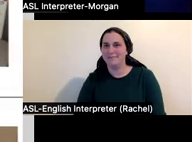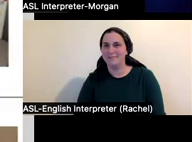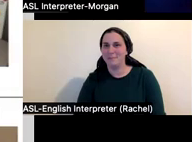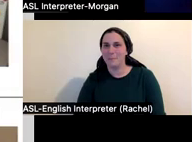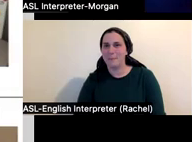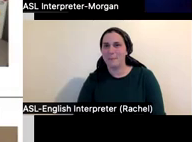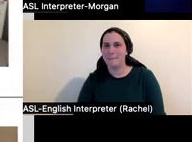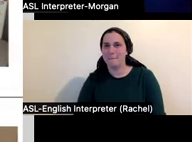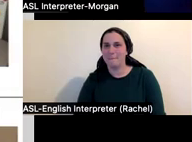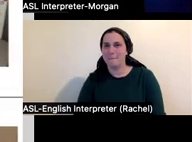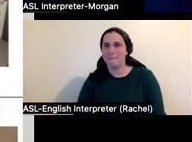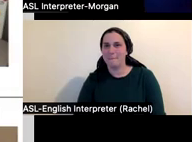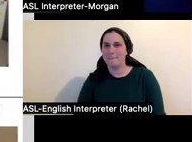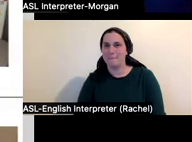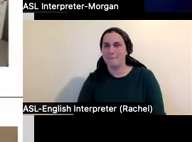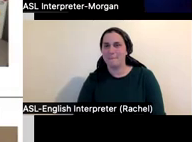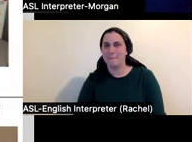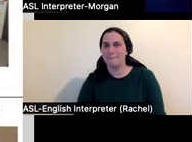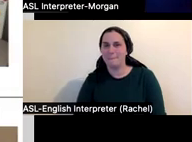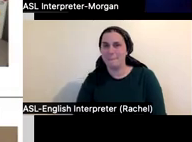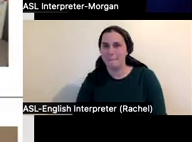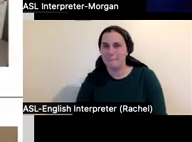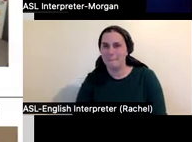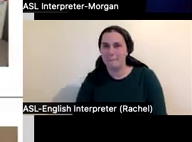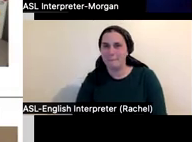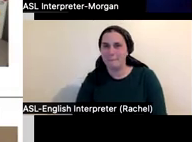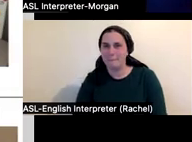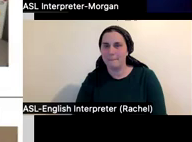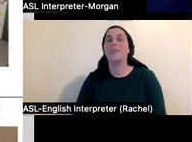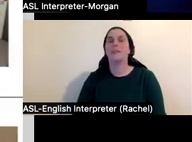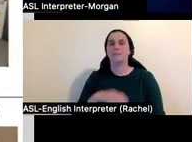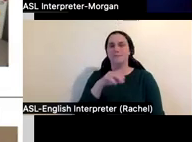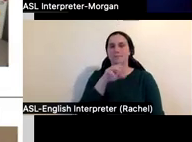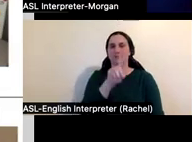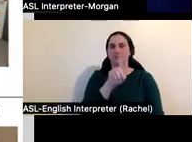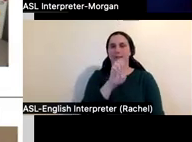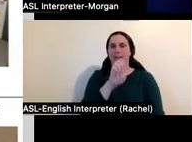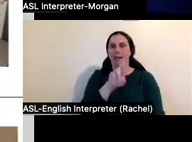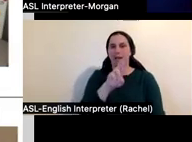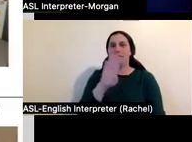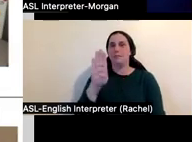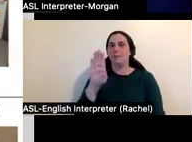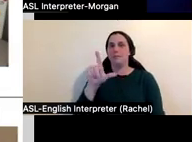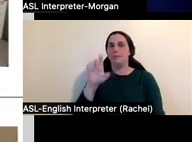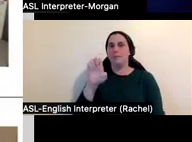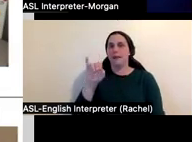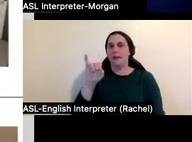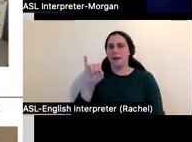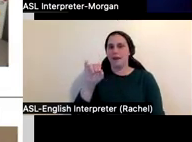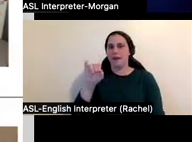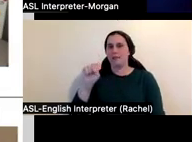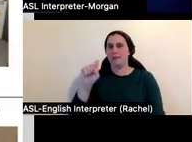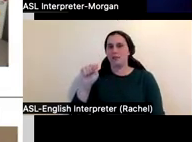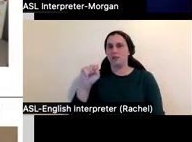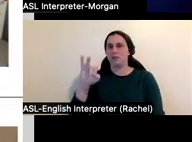Der Bleistift is. Der Bleistift? The pencil. Der Bleistift. Again,